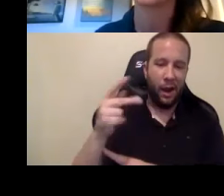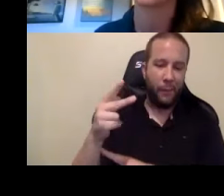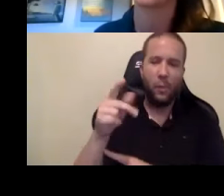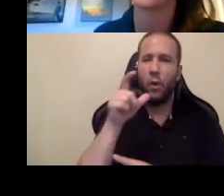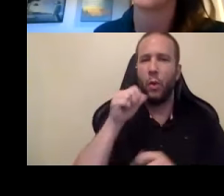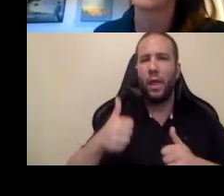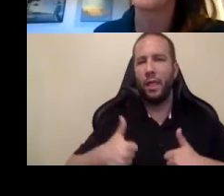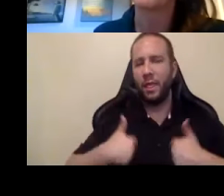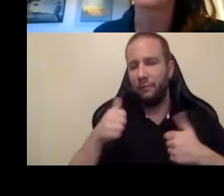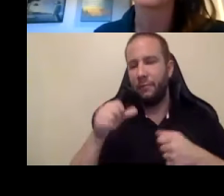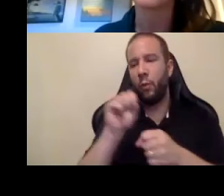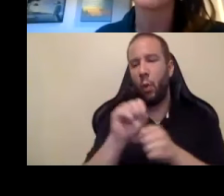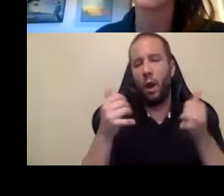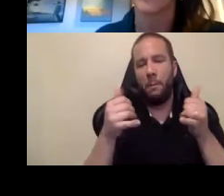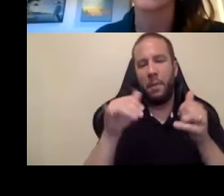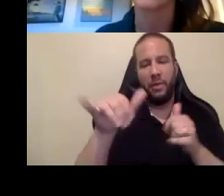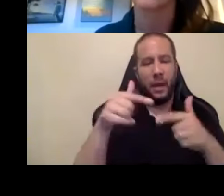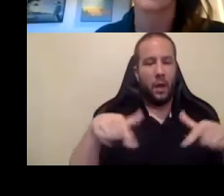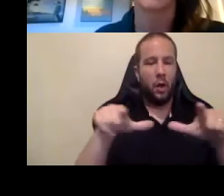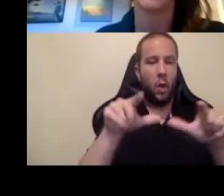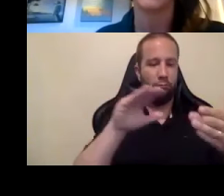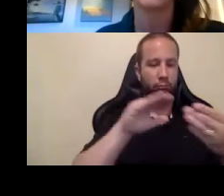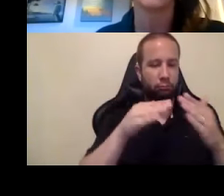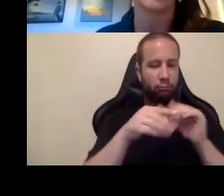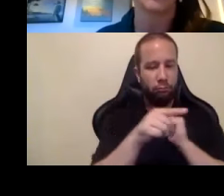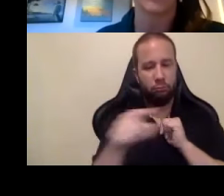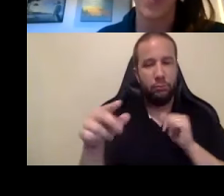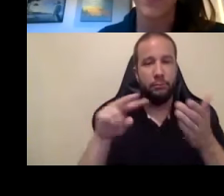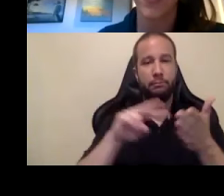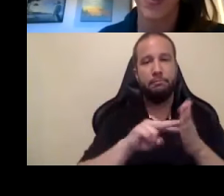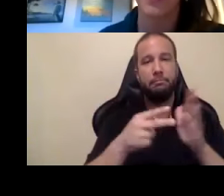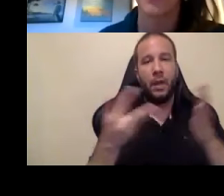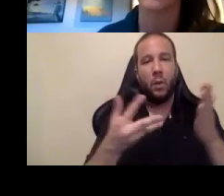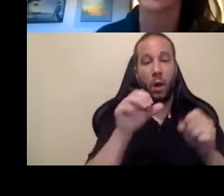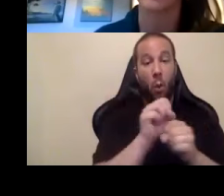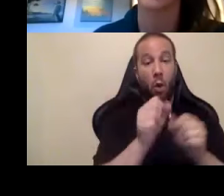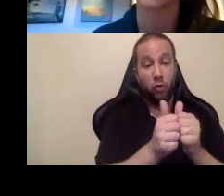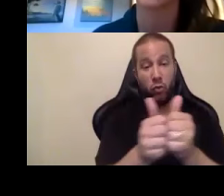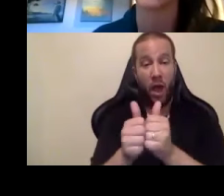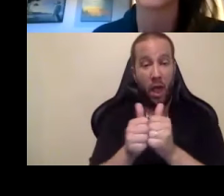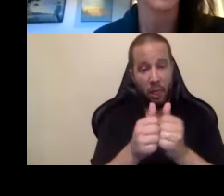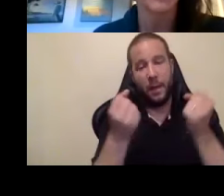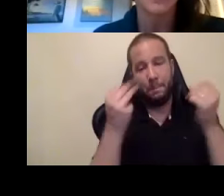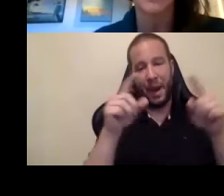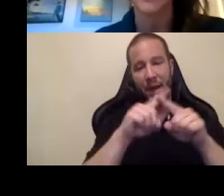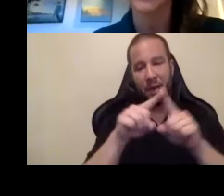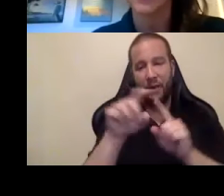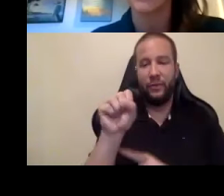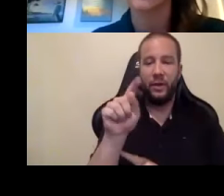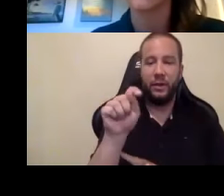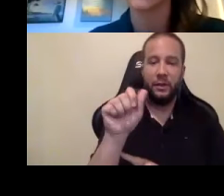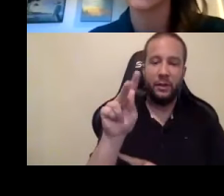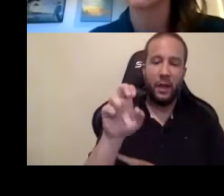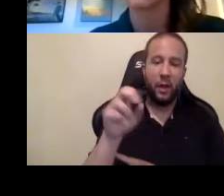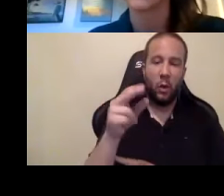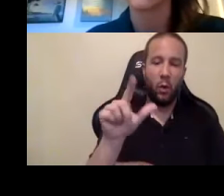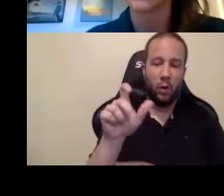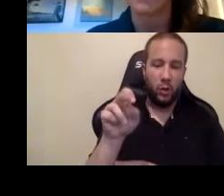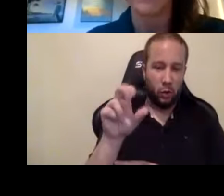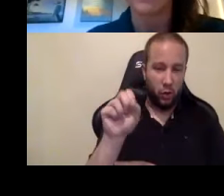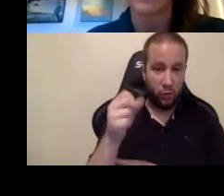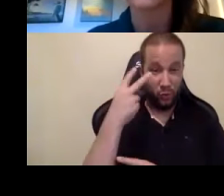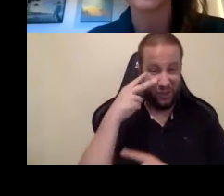region say they need. This will require collaboration with a wide variety of stakeholders. As you see here today, the diversity of